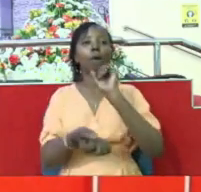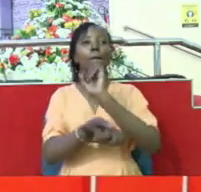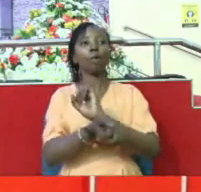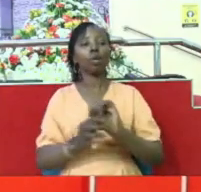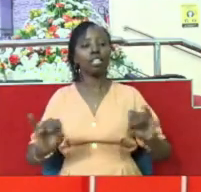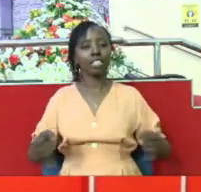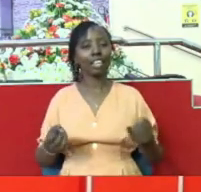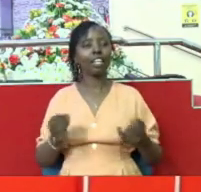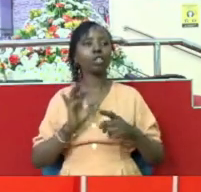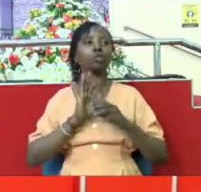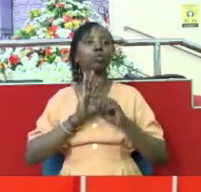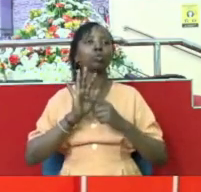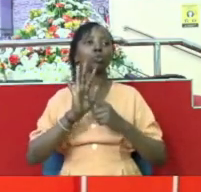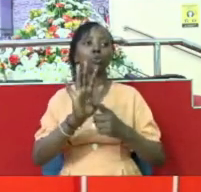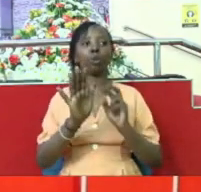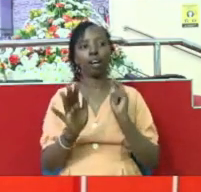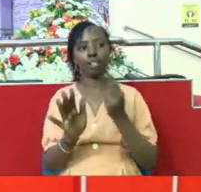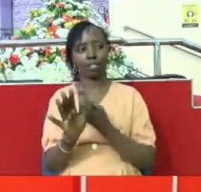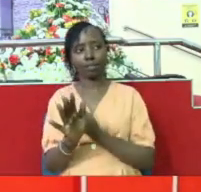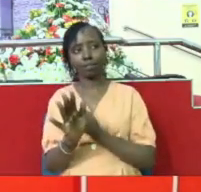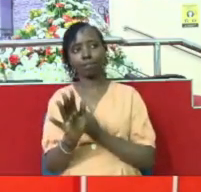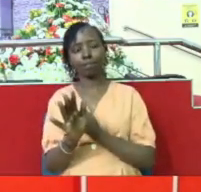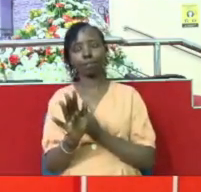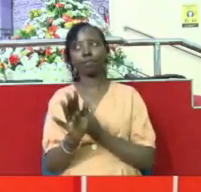read. Going back to verse